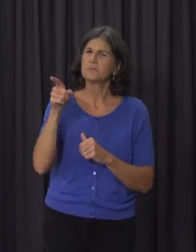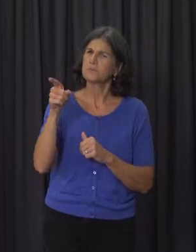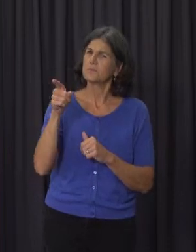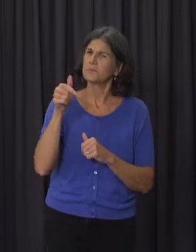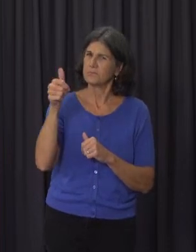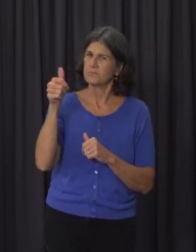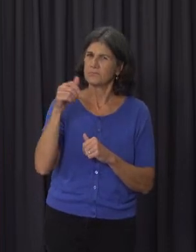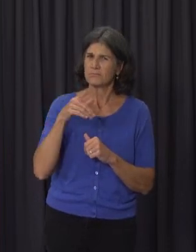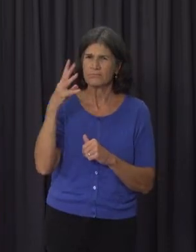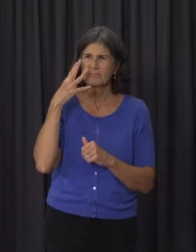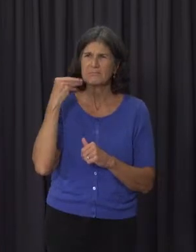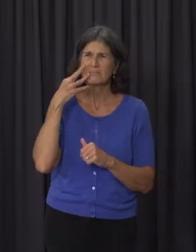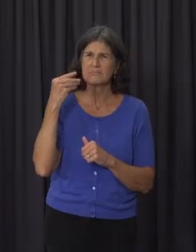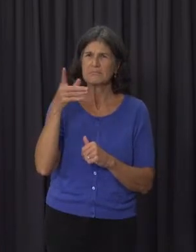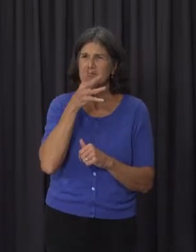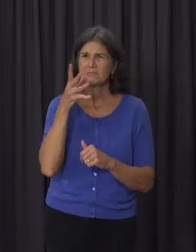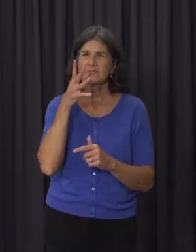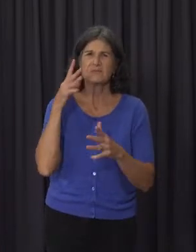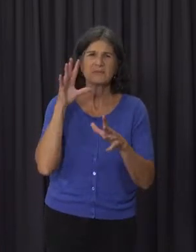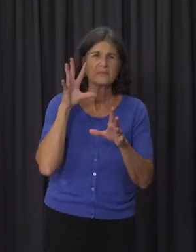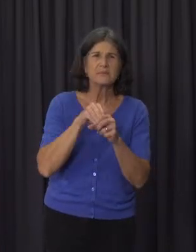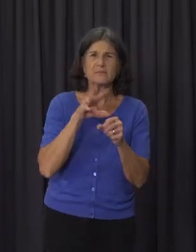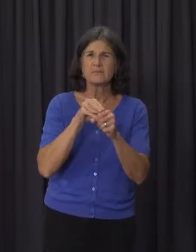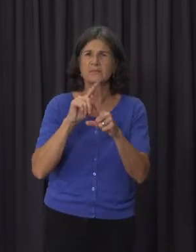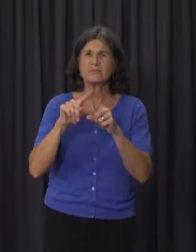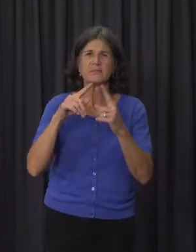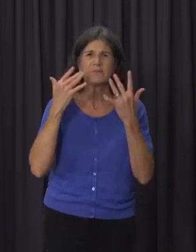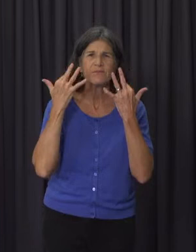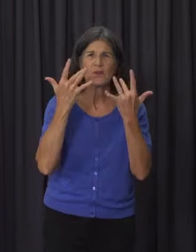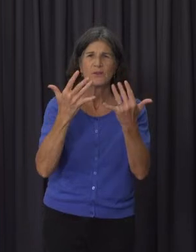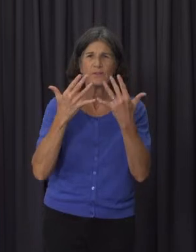times. I imagine, I'm going to guess,